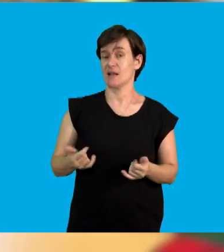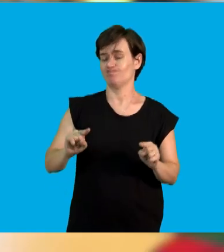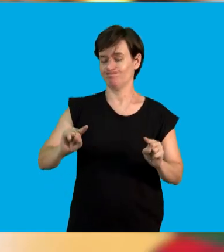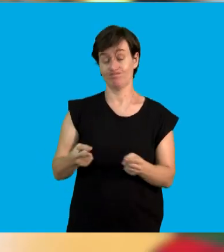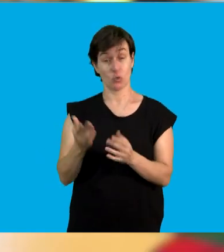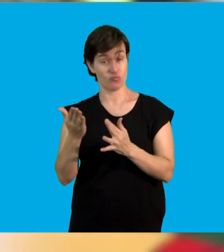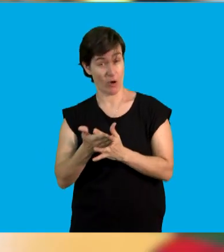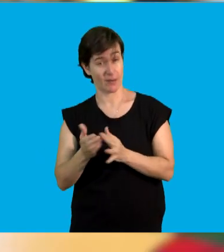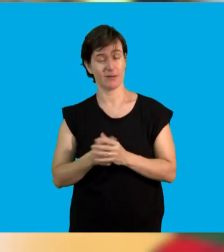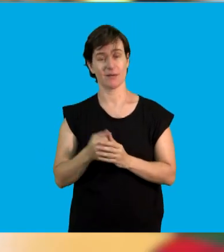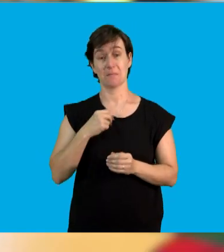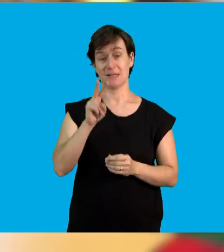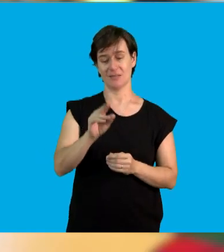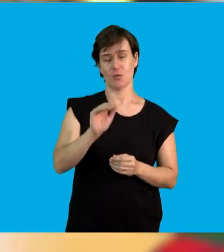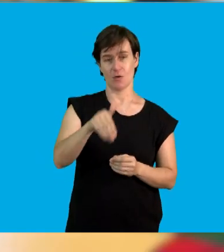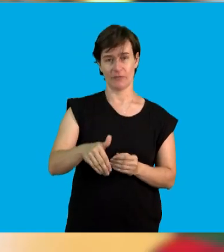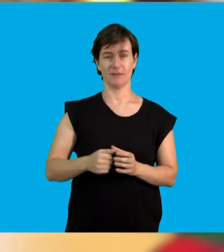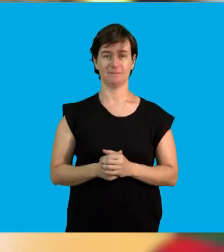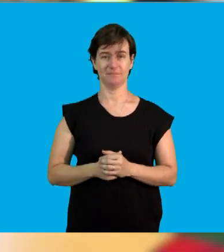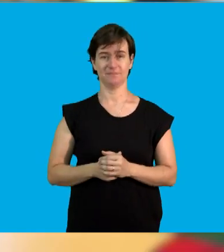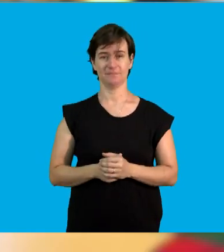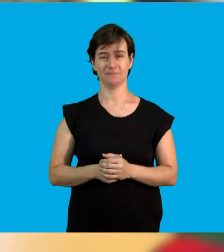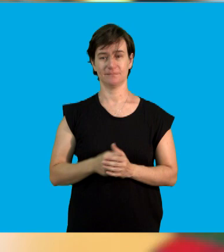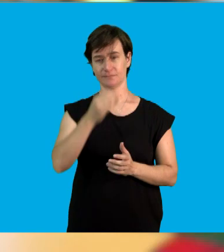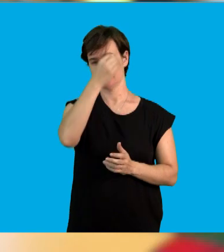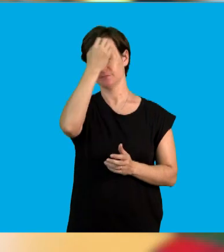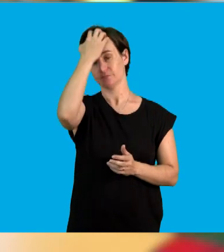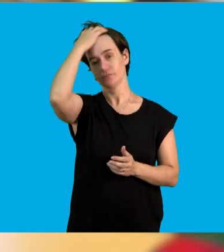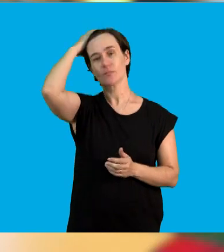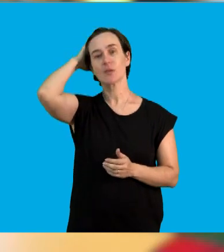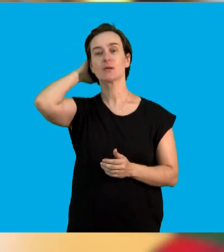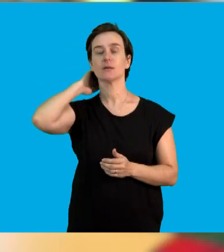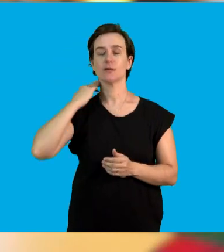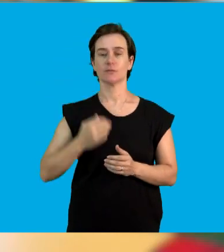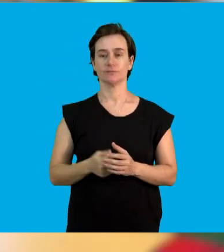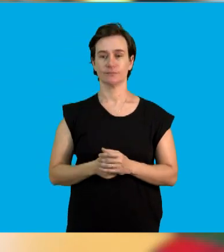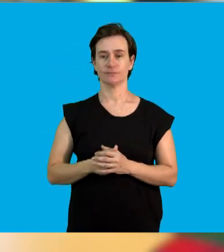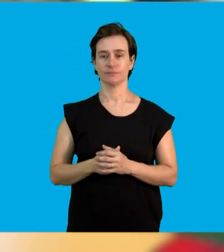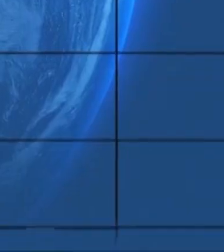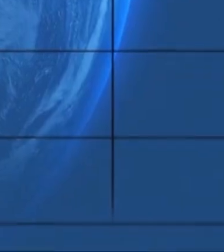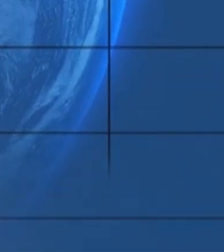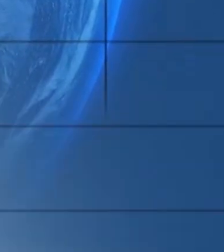increased. So with all of that said, we're just going to go for a quick short break, and I will see you just after this.